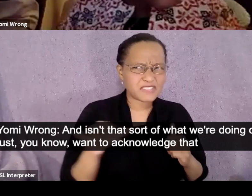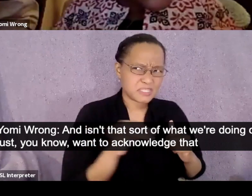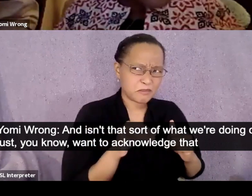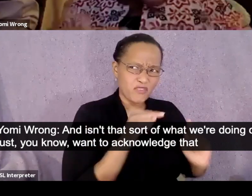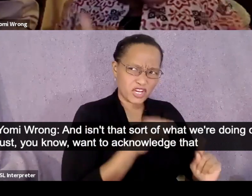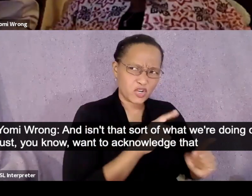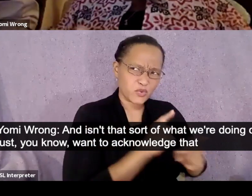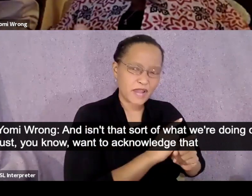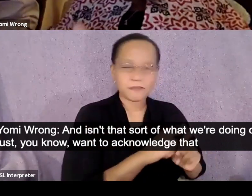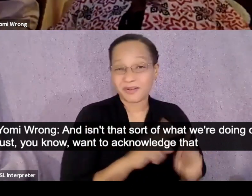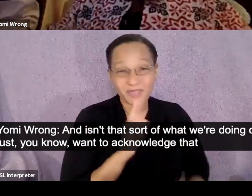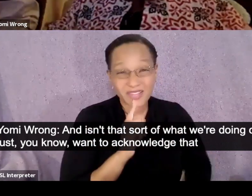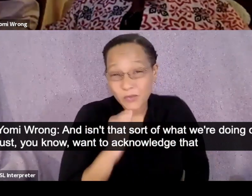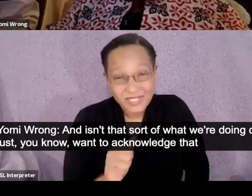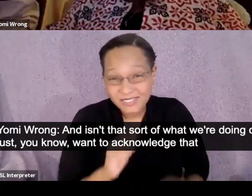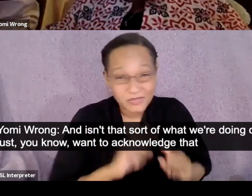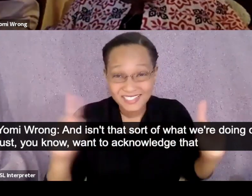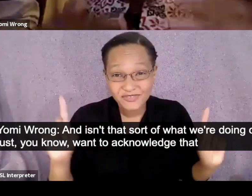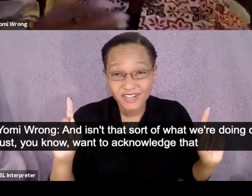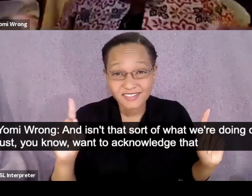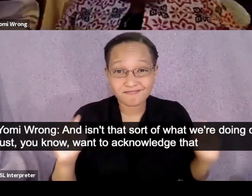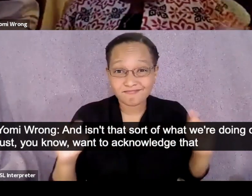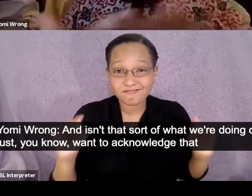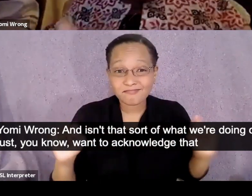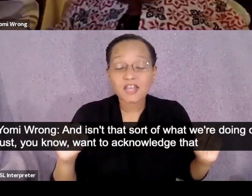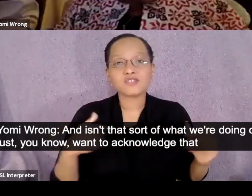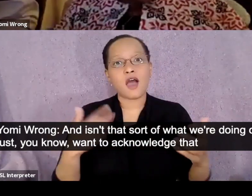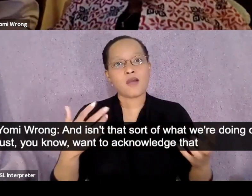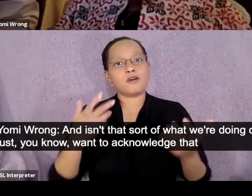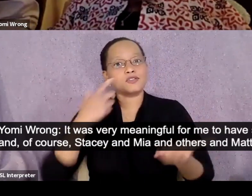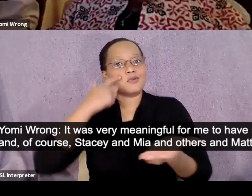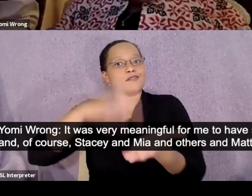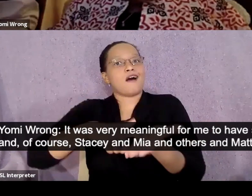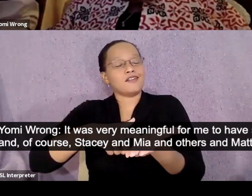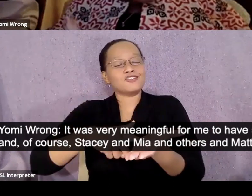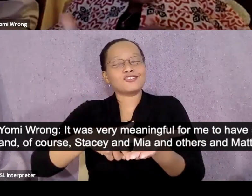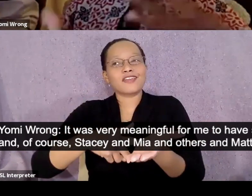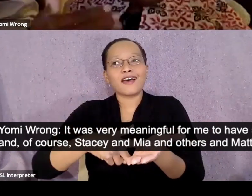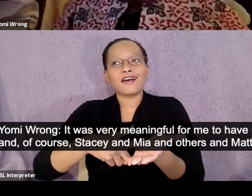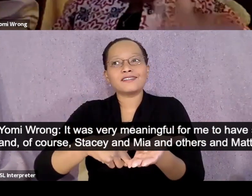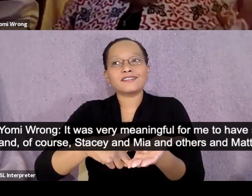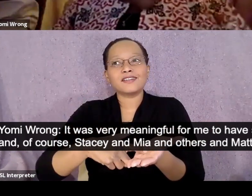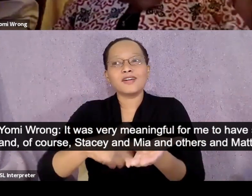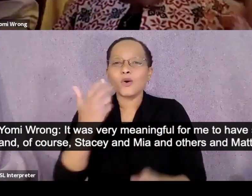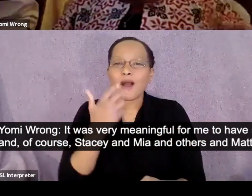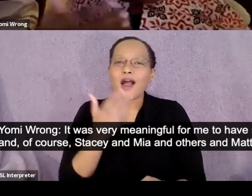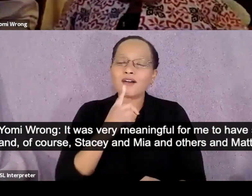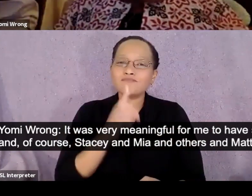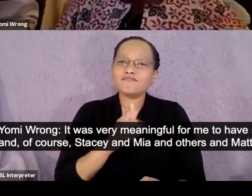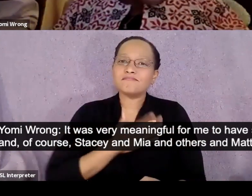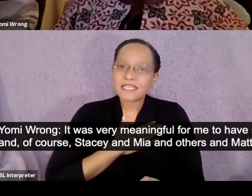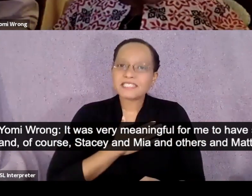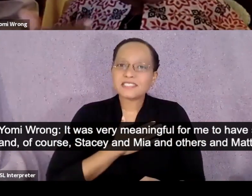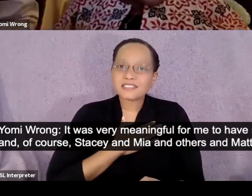we were doing. So anyway, I just, you know, want to acknowledge that it was very meaningful for me to have some of those